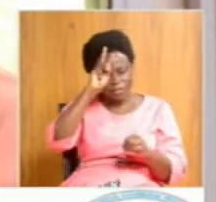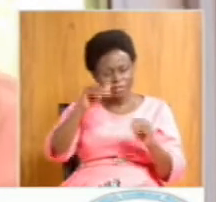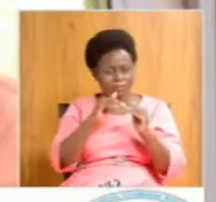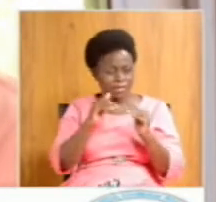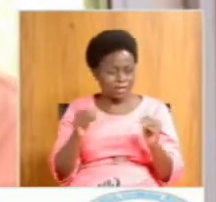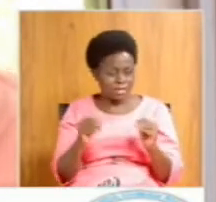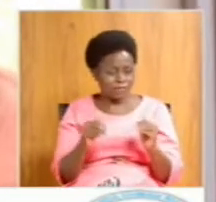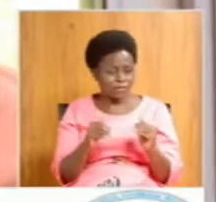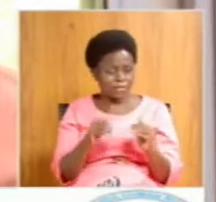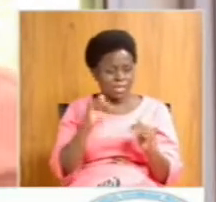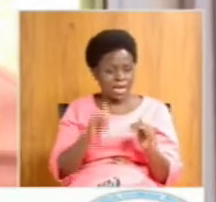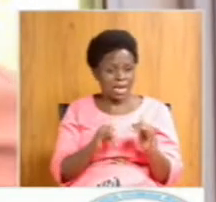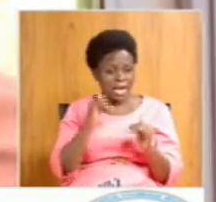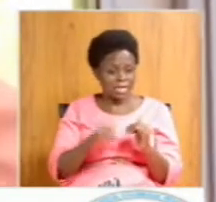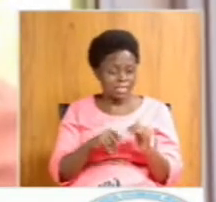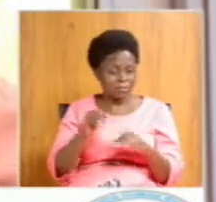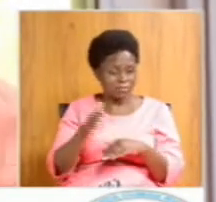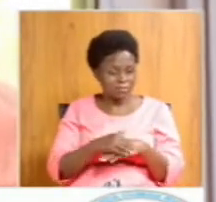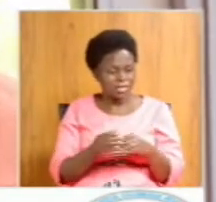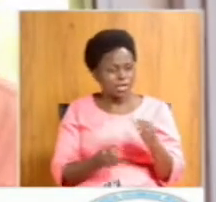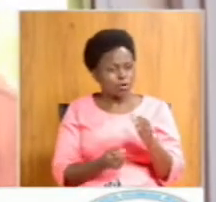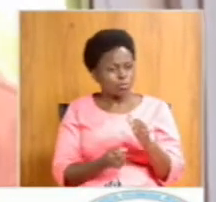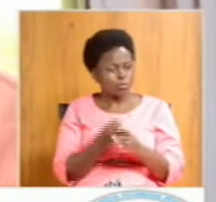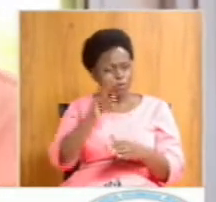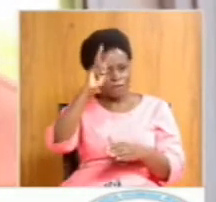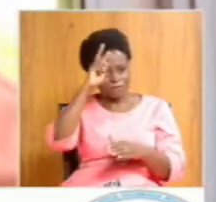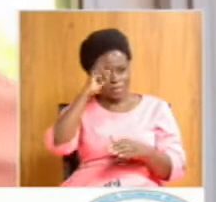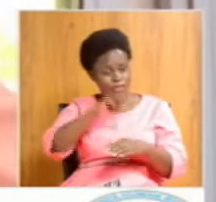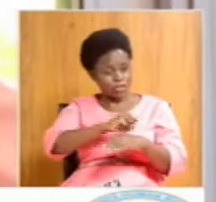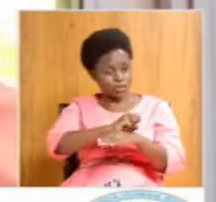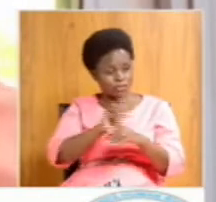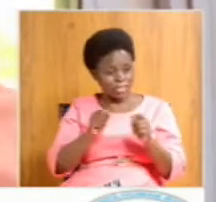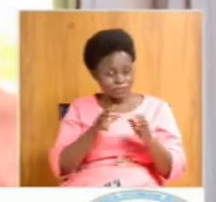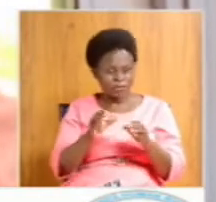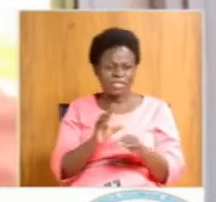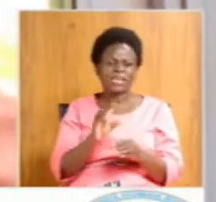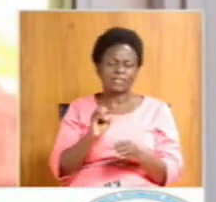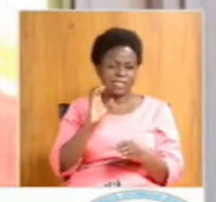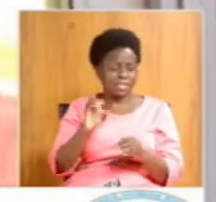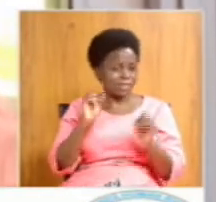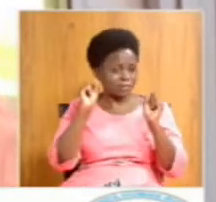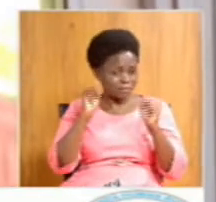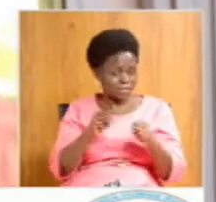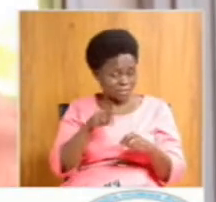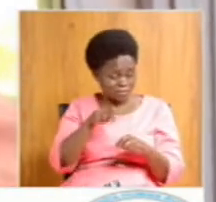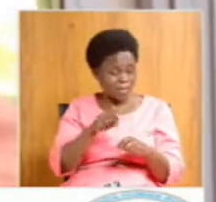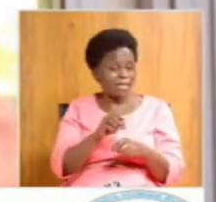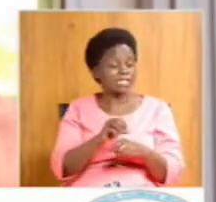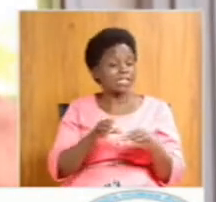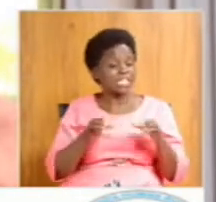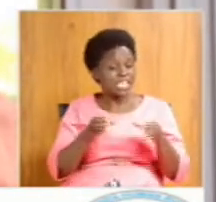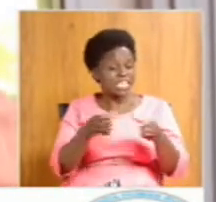in this last lockdown. So they formed a village COVID task force. And the executive council was supposed to be that task force